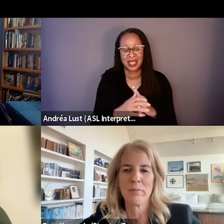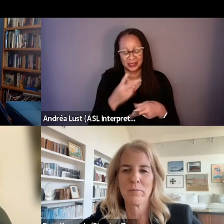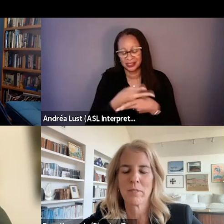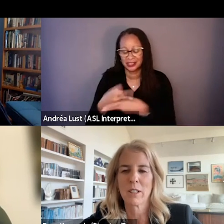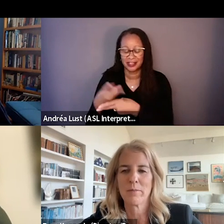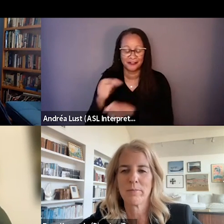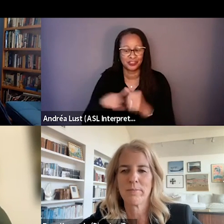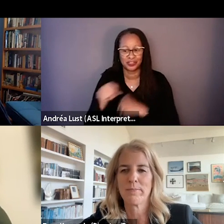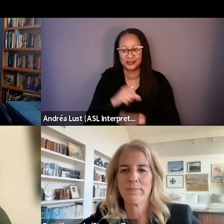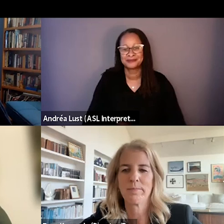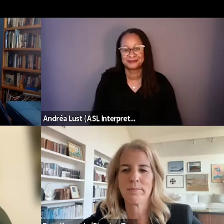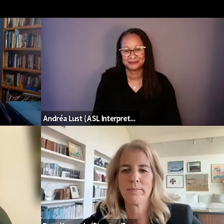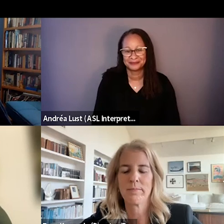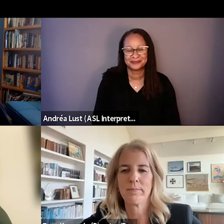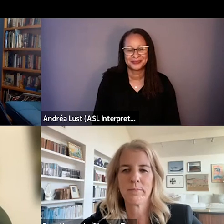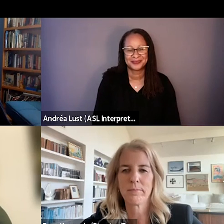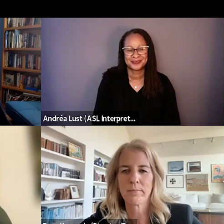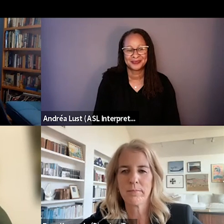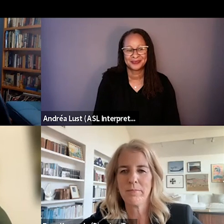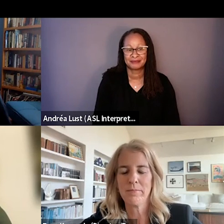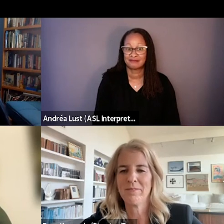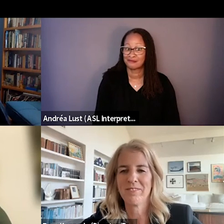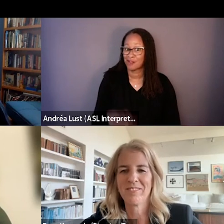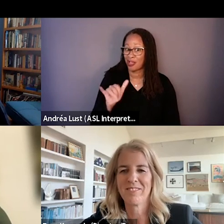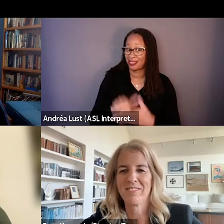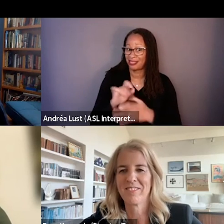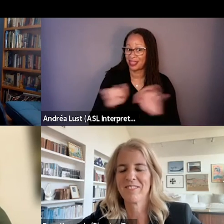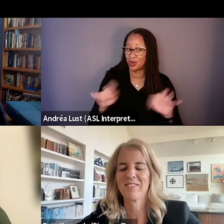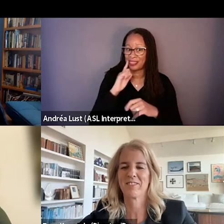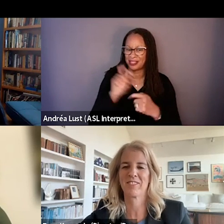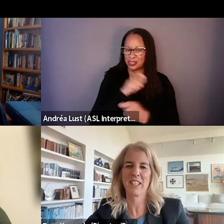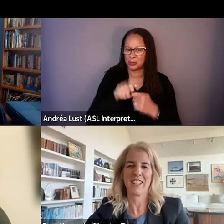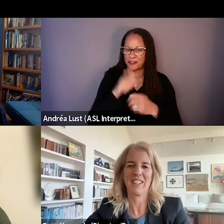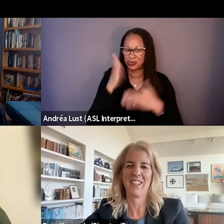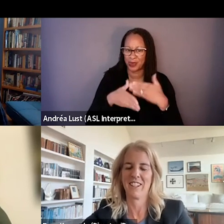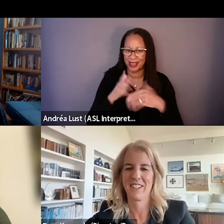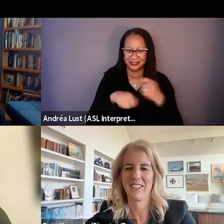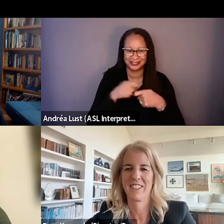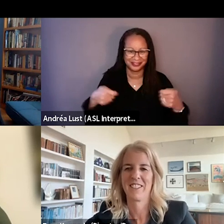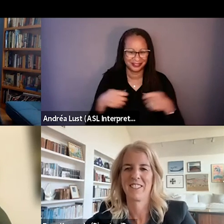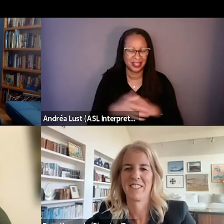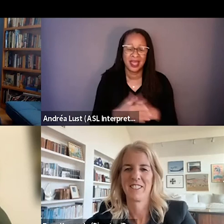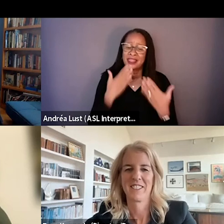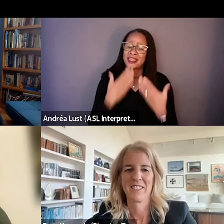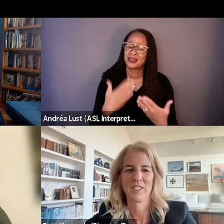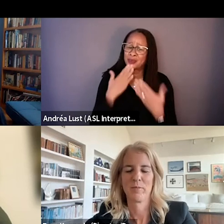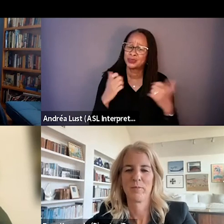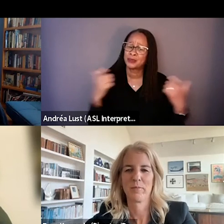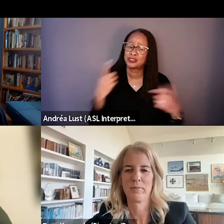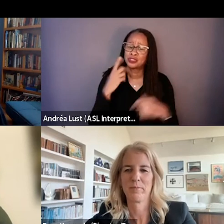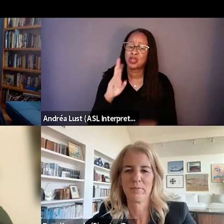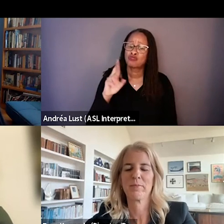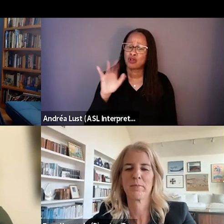each other. Yeah. Well, on that note, I think that's a perfect note for us to conclude on. Thank you so much, Rory